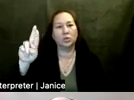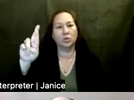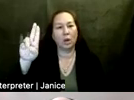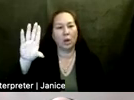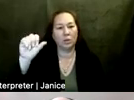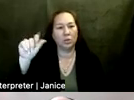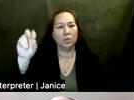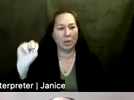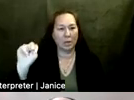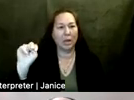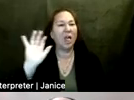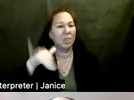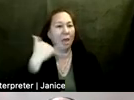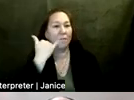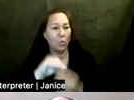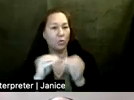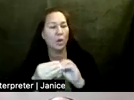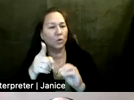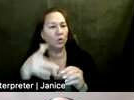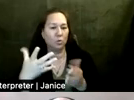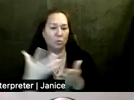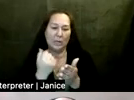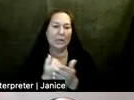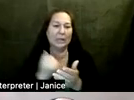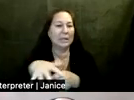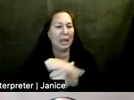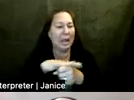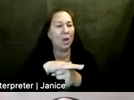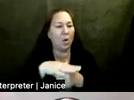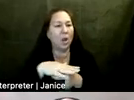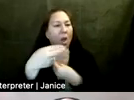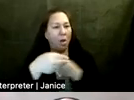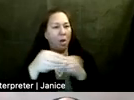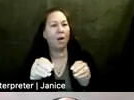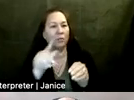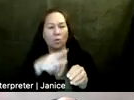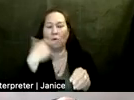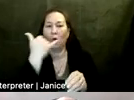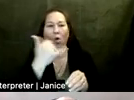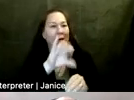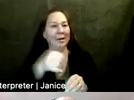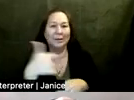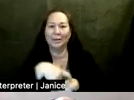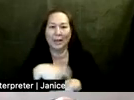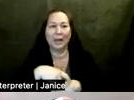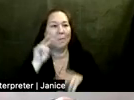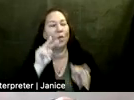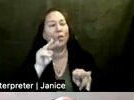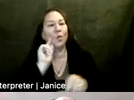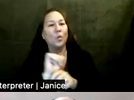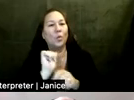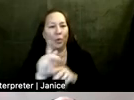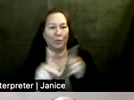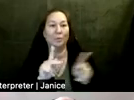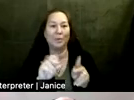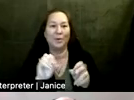that I put on there, you'll get the area office. Please call anytime. I look forward to working with people.